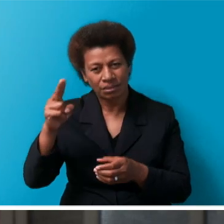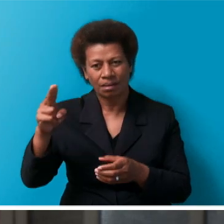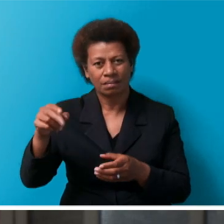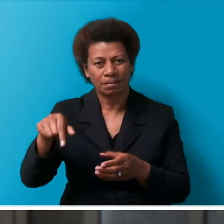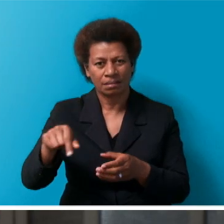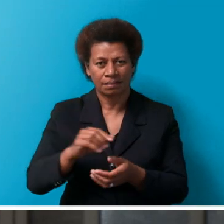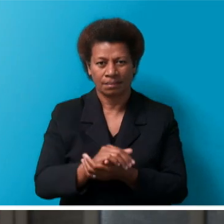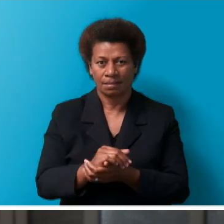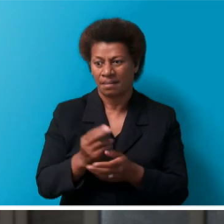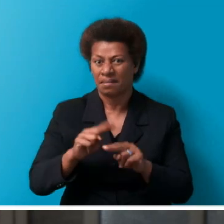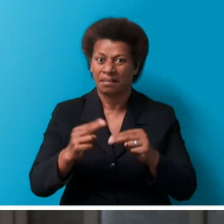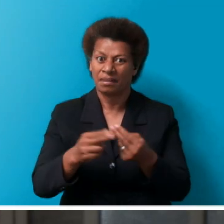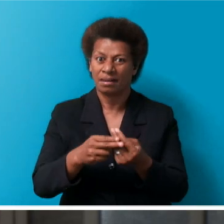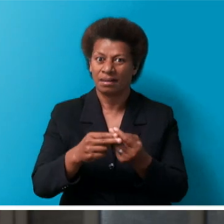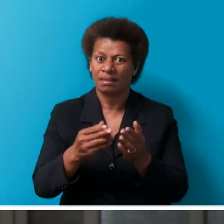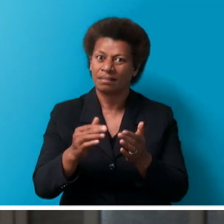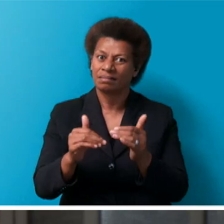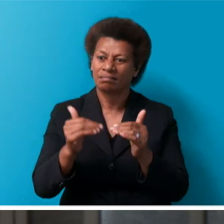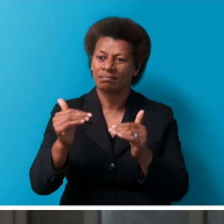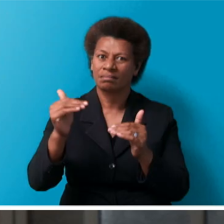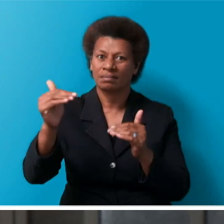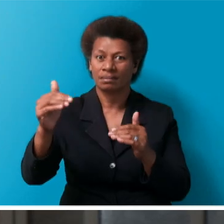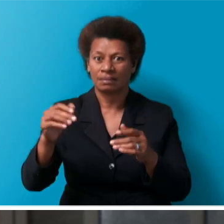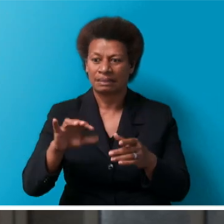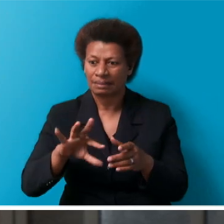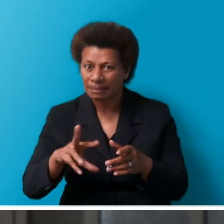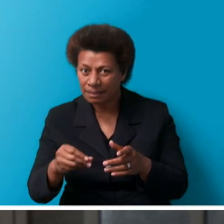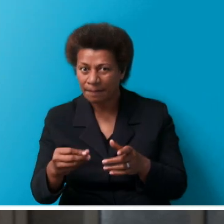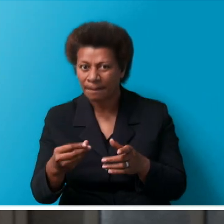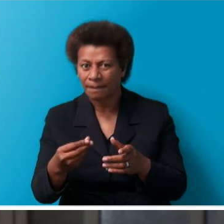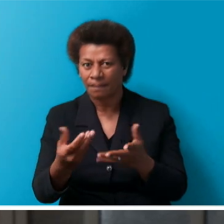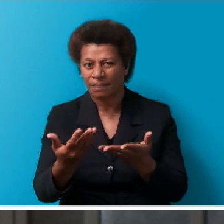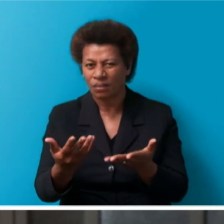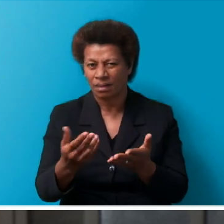to greener pastures. Some have acquired disability due to NCDs